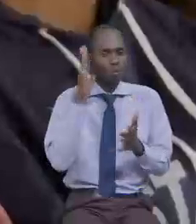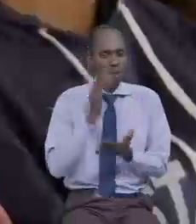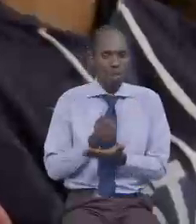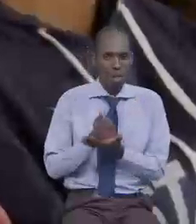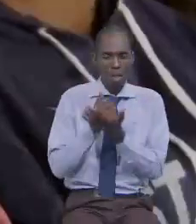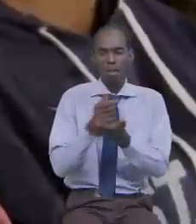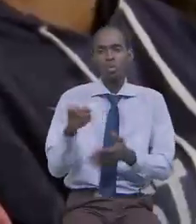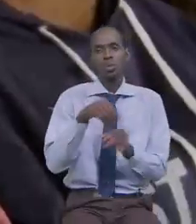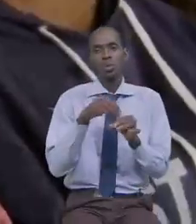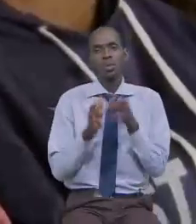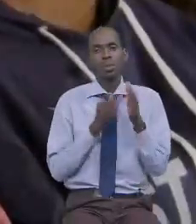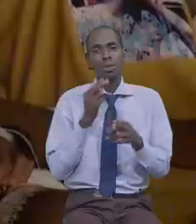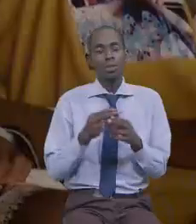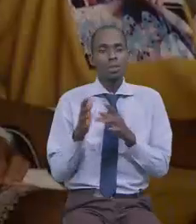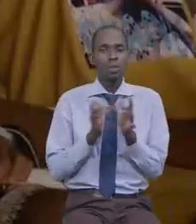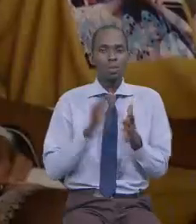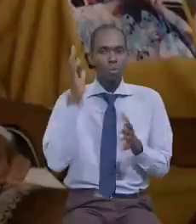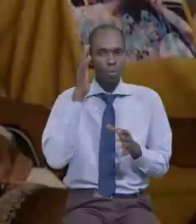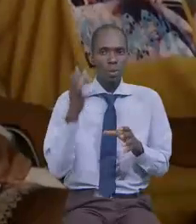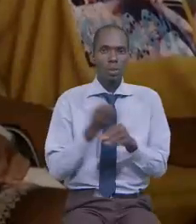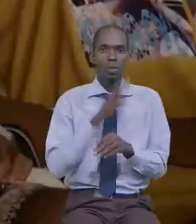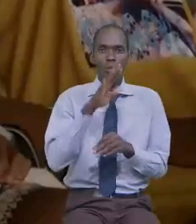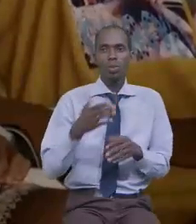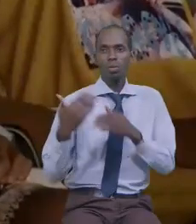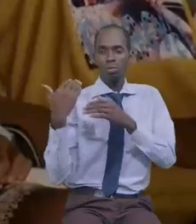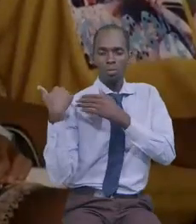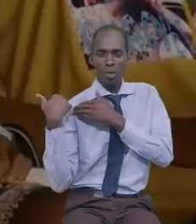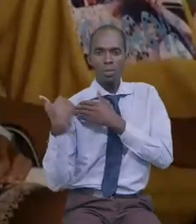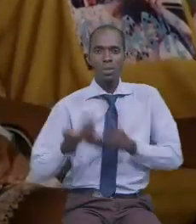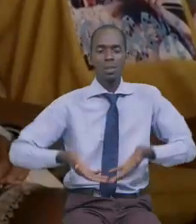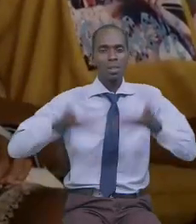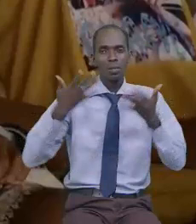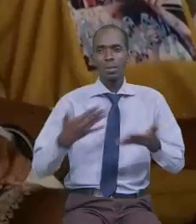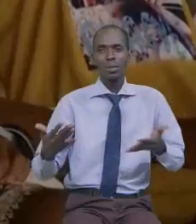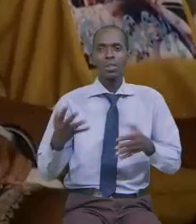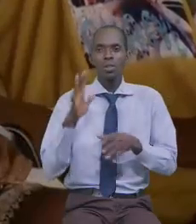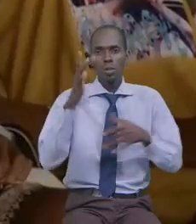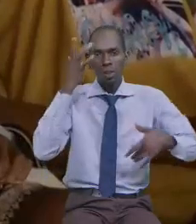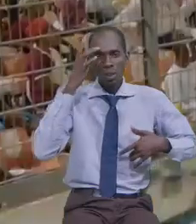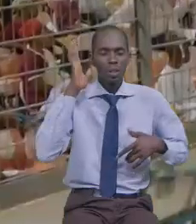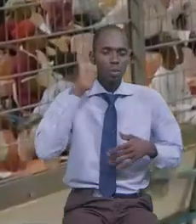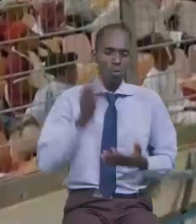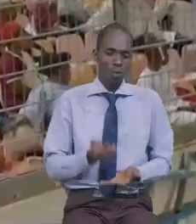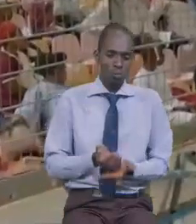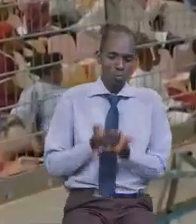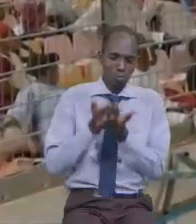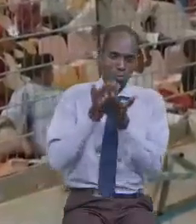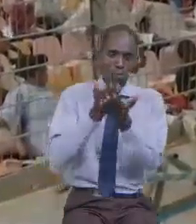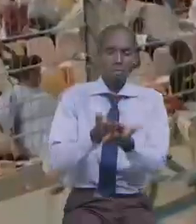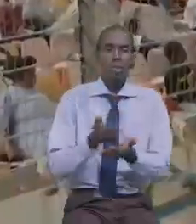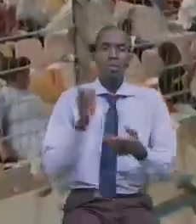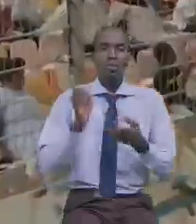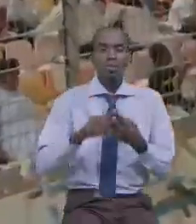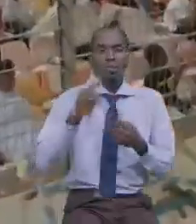will carry your load. He will carry your sickness. He will drop you in front of your mansion